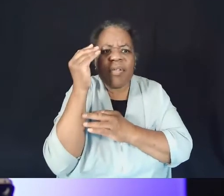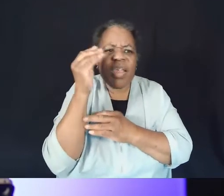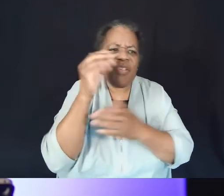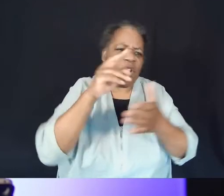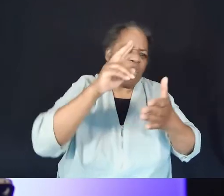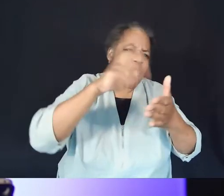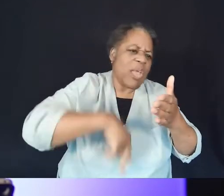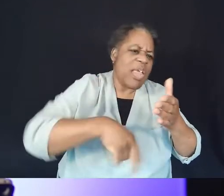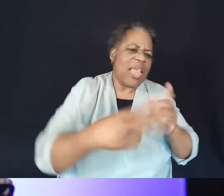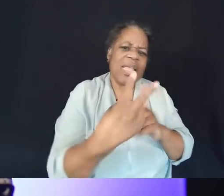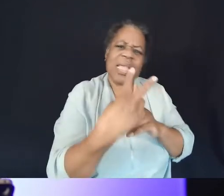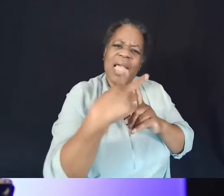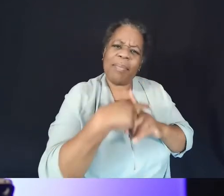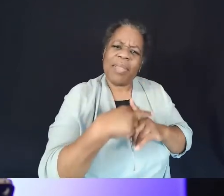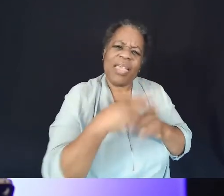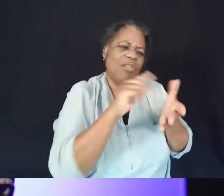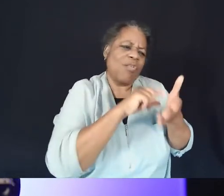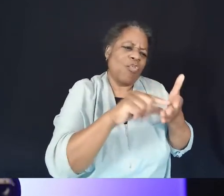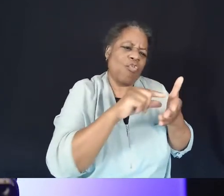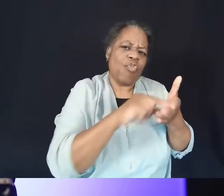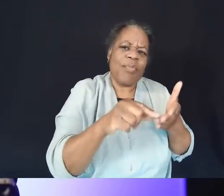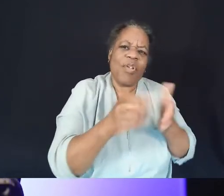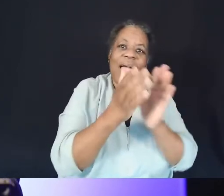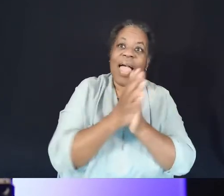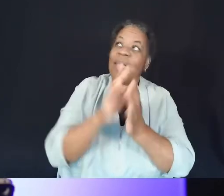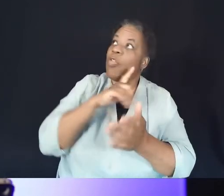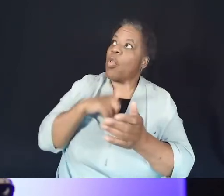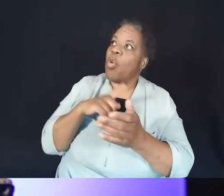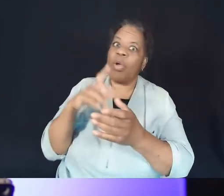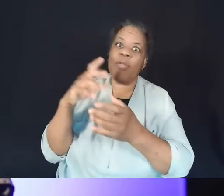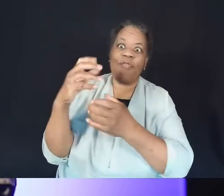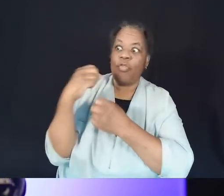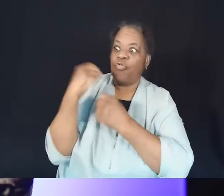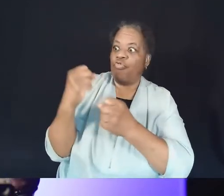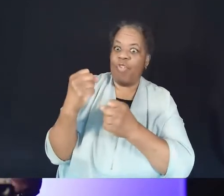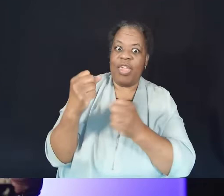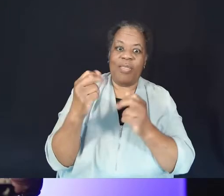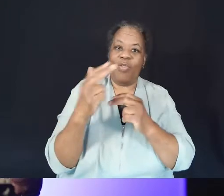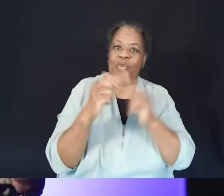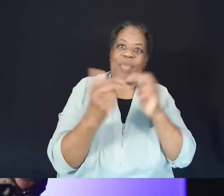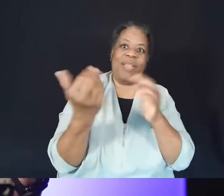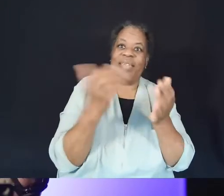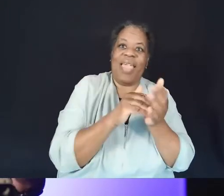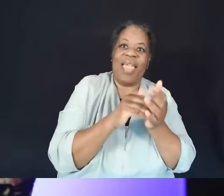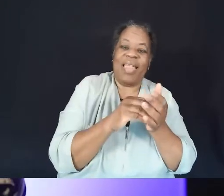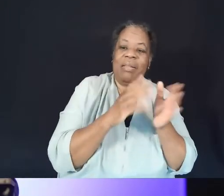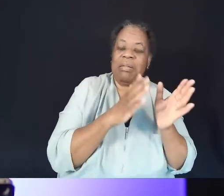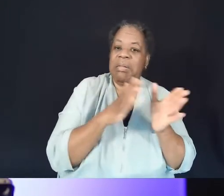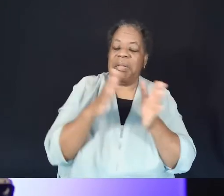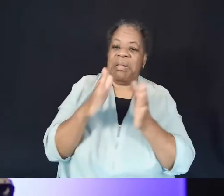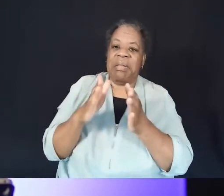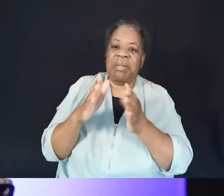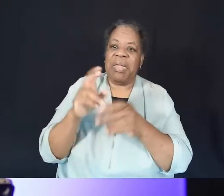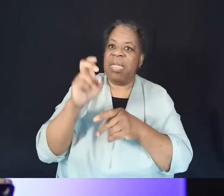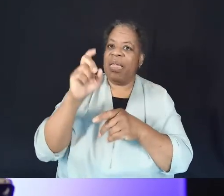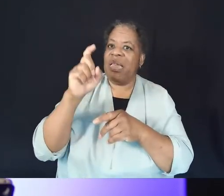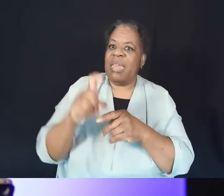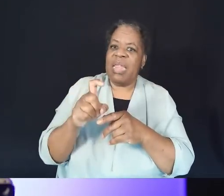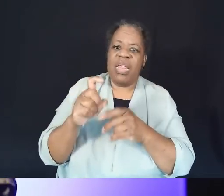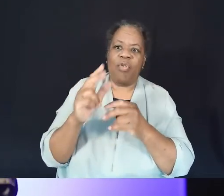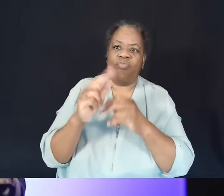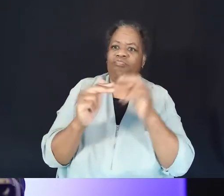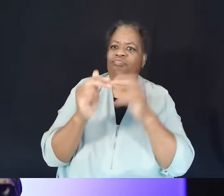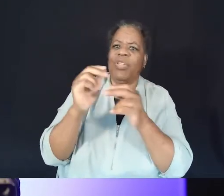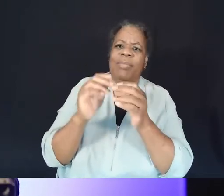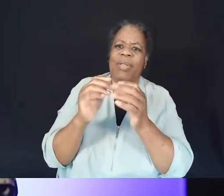of scripture. Ask the Lord for strength to rebuild. Do you need to rebuild a set of relationships?